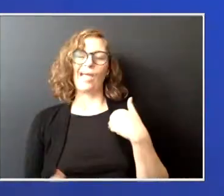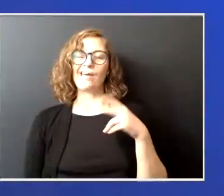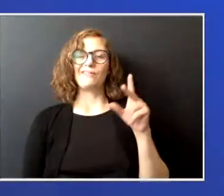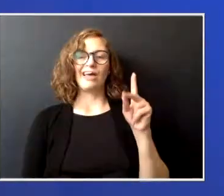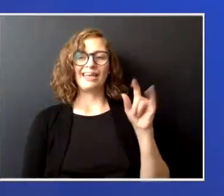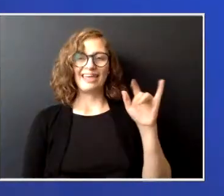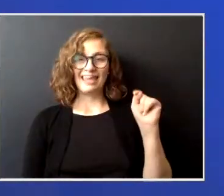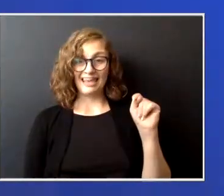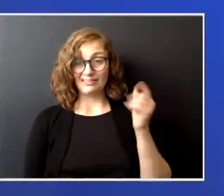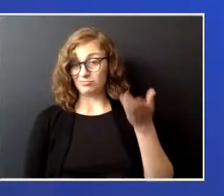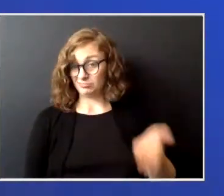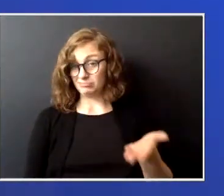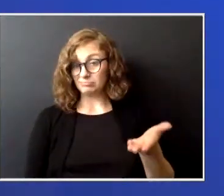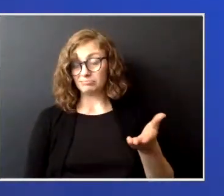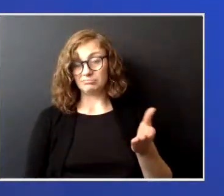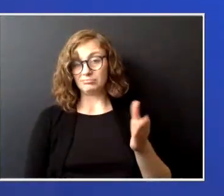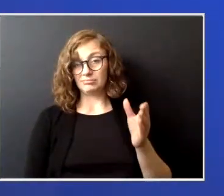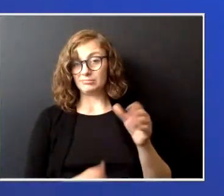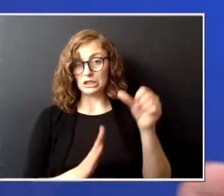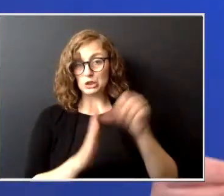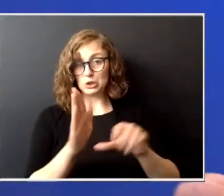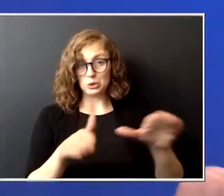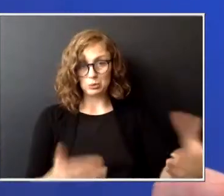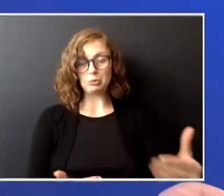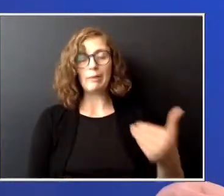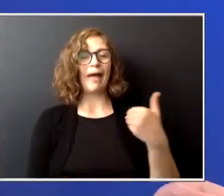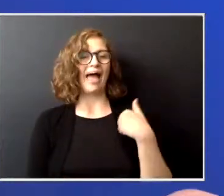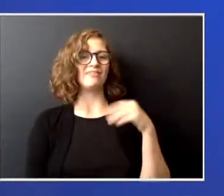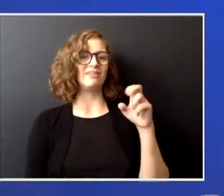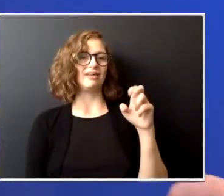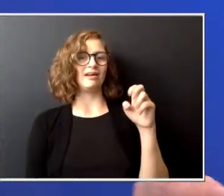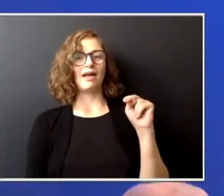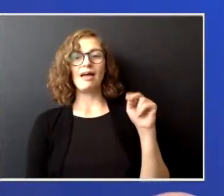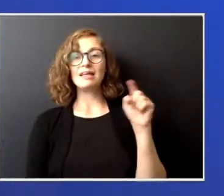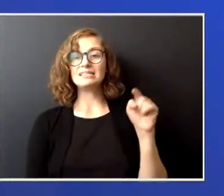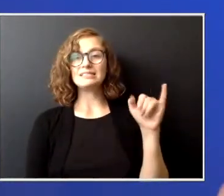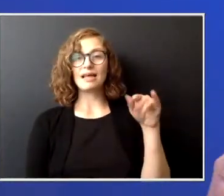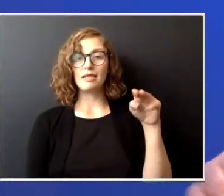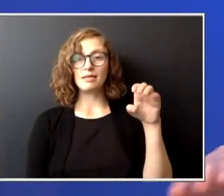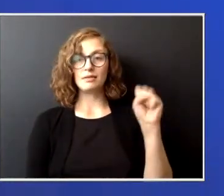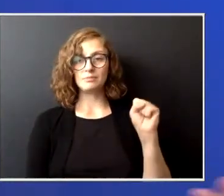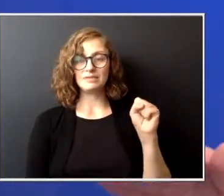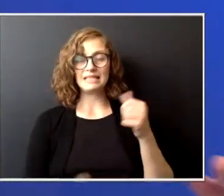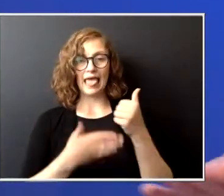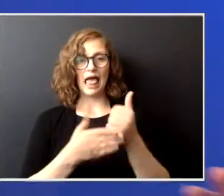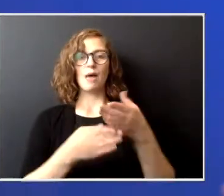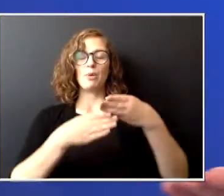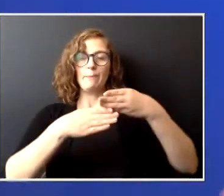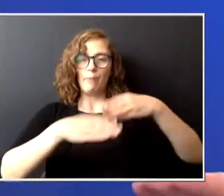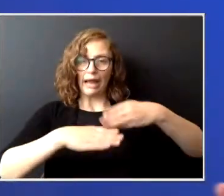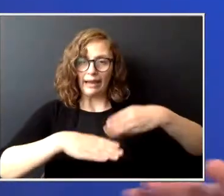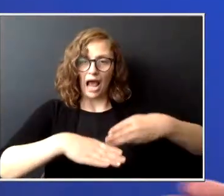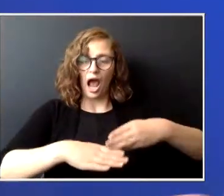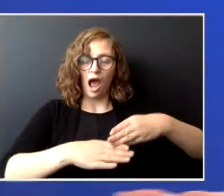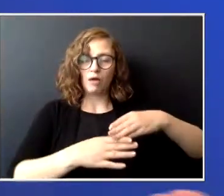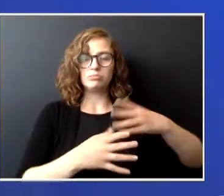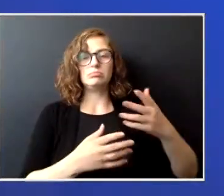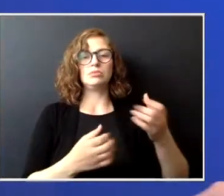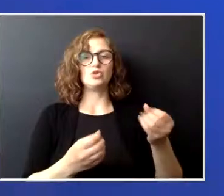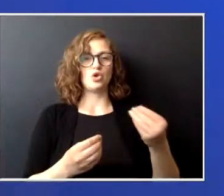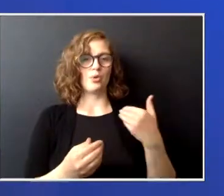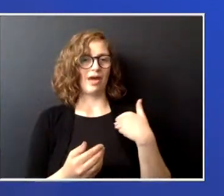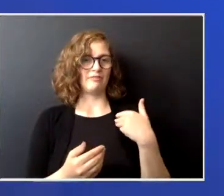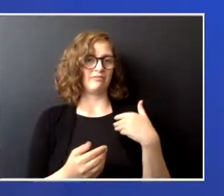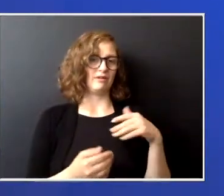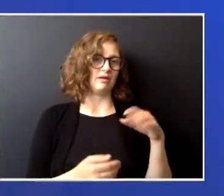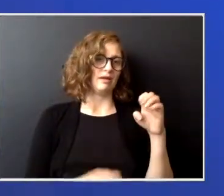room. And there's enzymes in there that help kind of break it down so that then you get the epidermis and the dermis to kind of